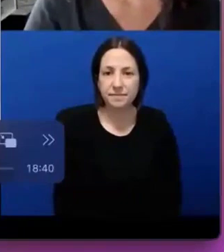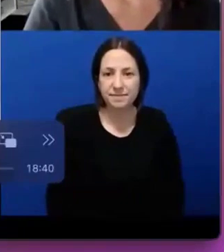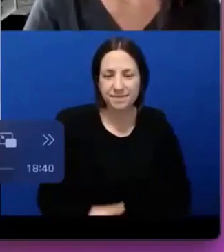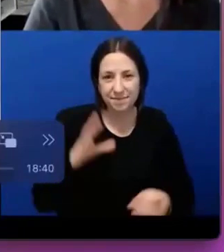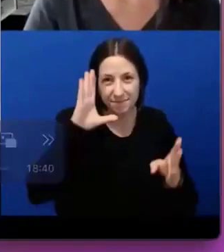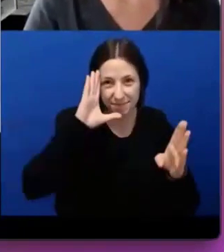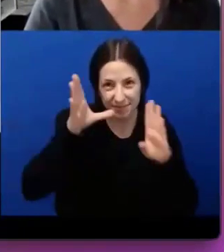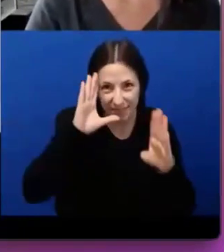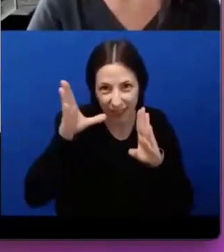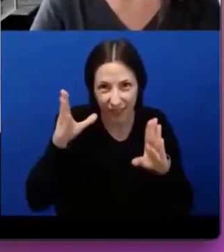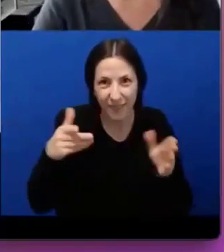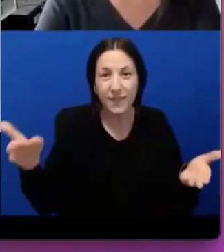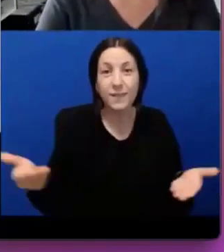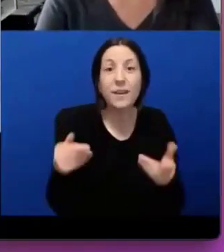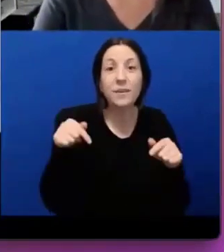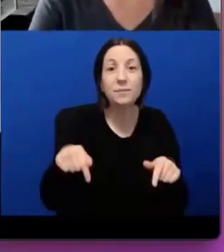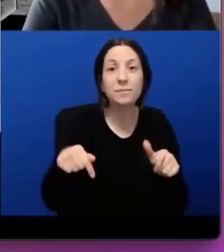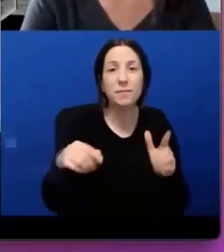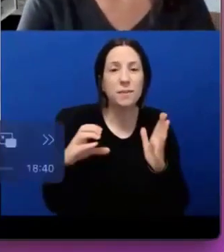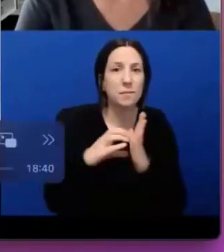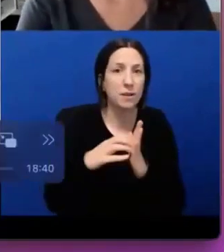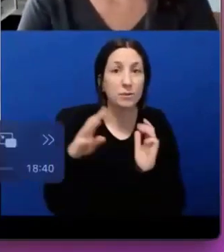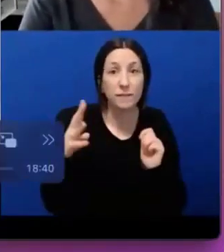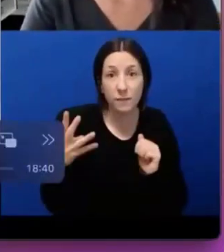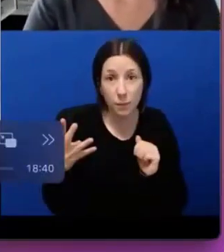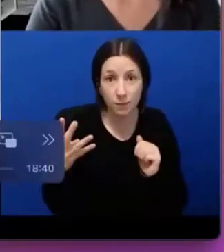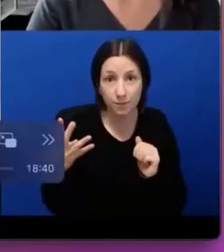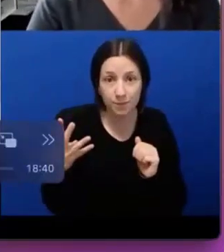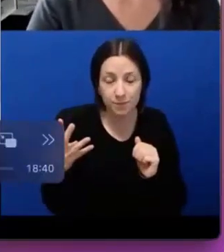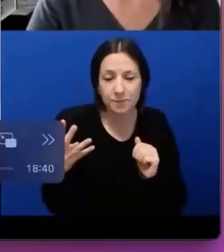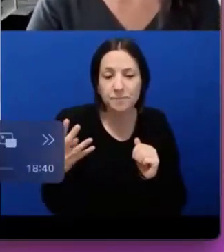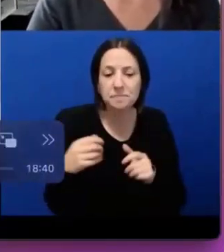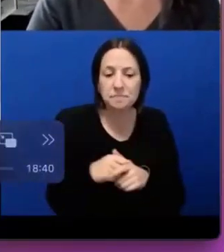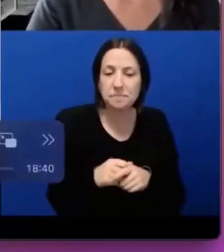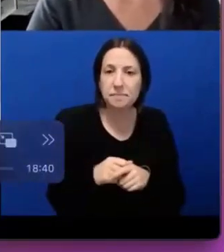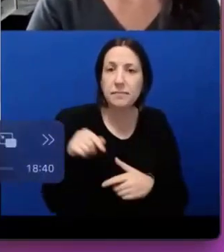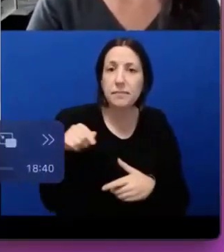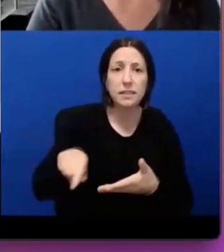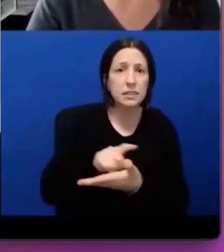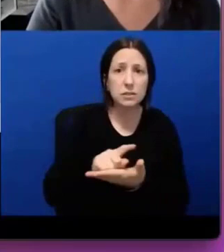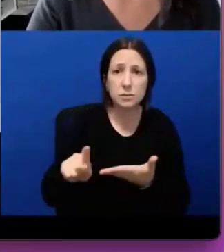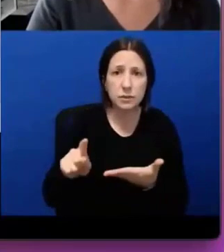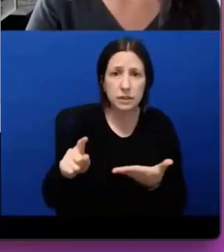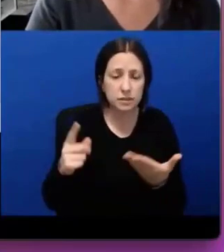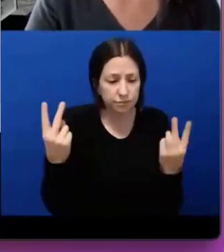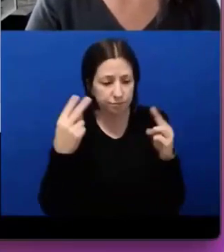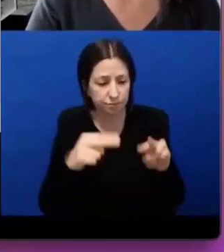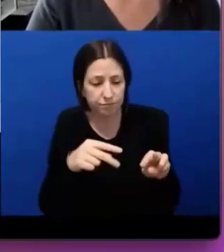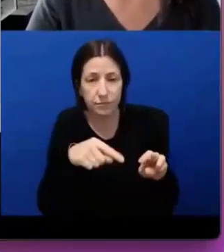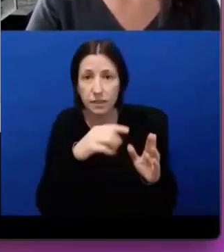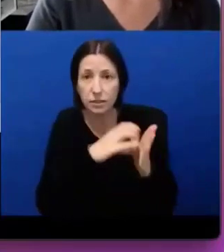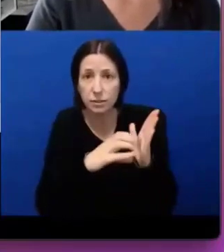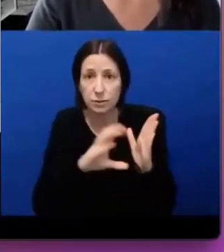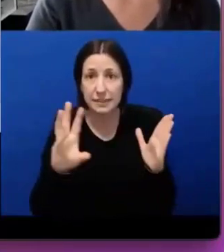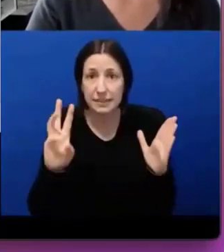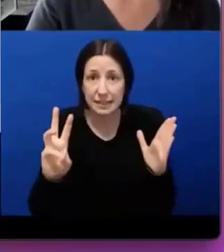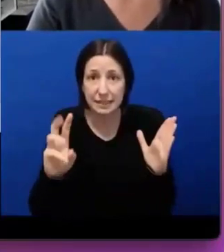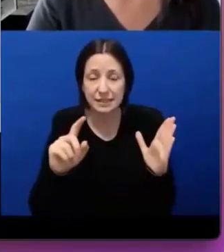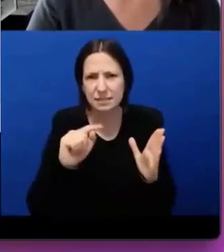Hello, everyone, and welcome to Module 4. This week we will be looking at Chapter 6 in the